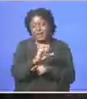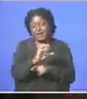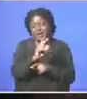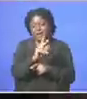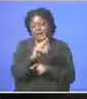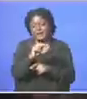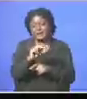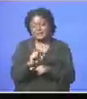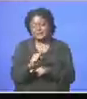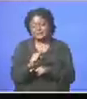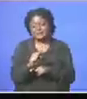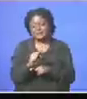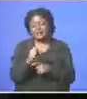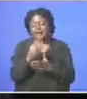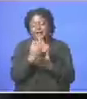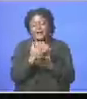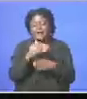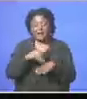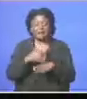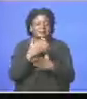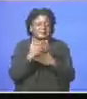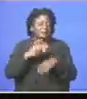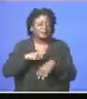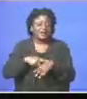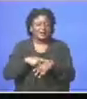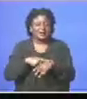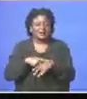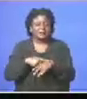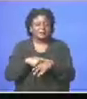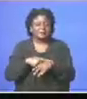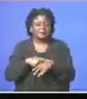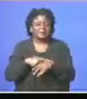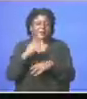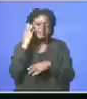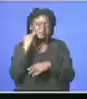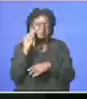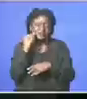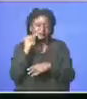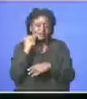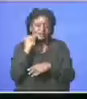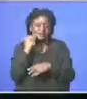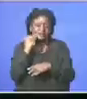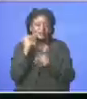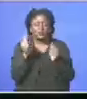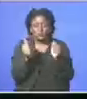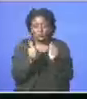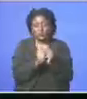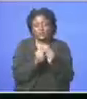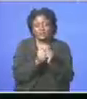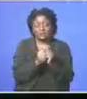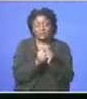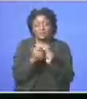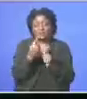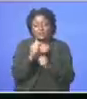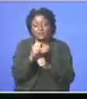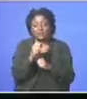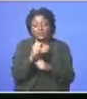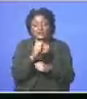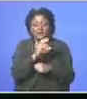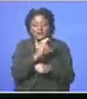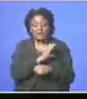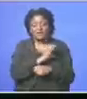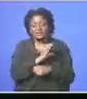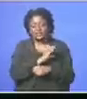a brush with the Cascarilla bark for a living. And it has